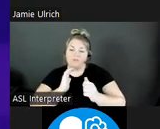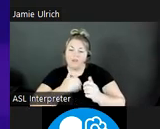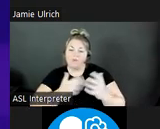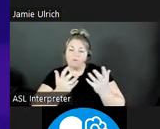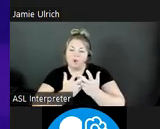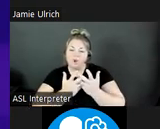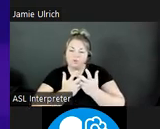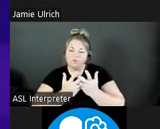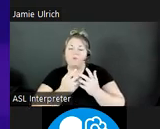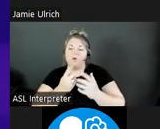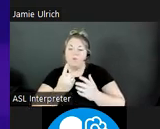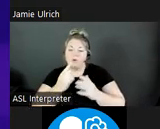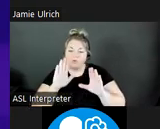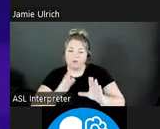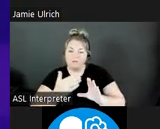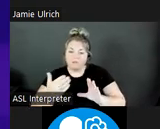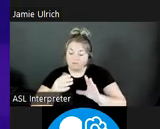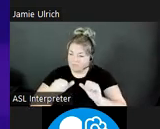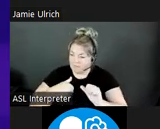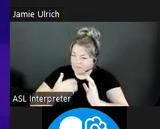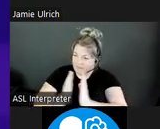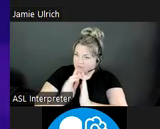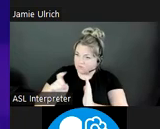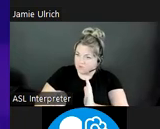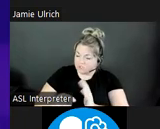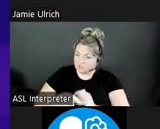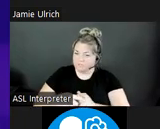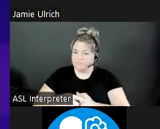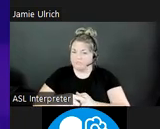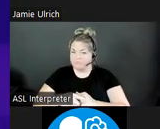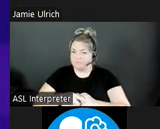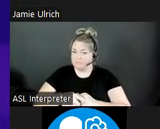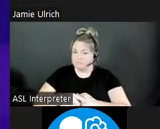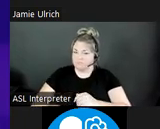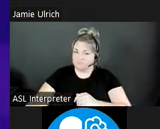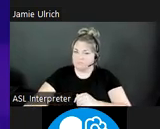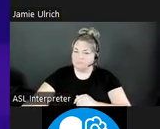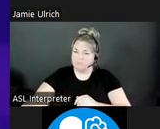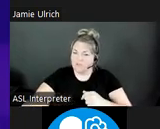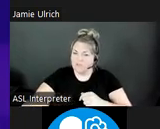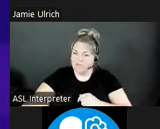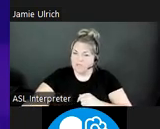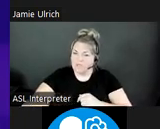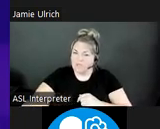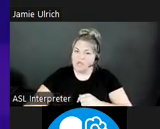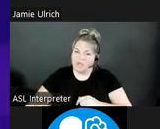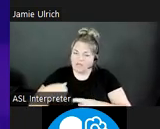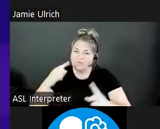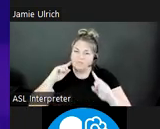And one great thing. Well, can I ask a question then? Yes. I've